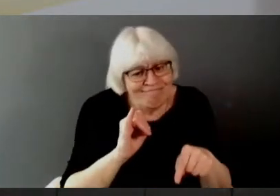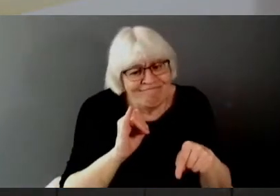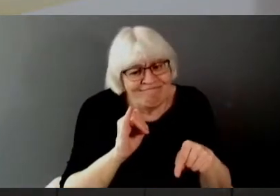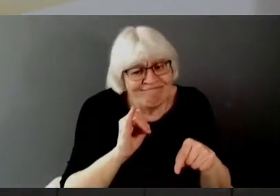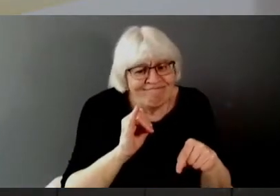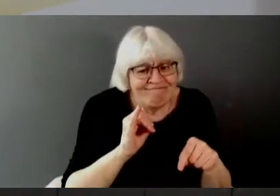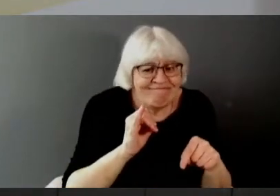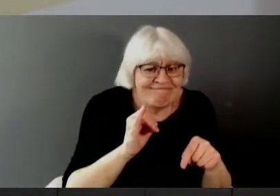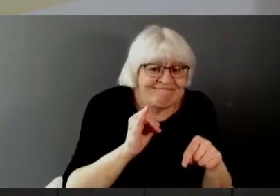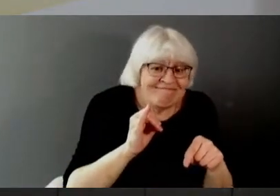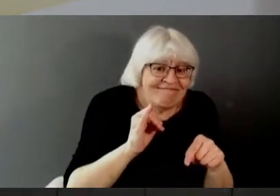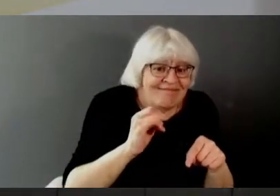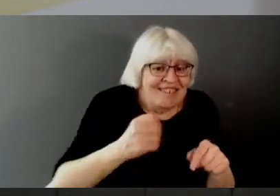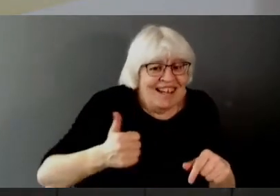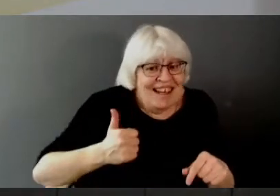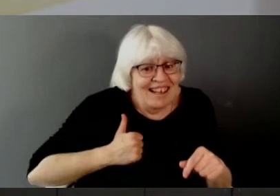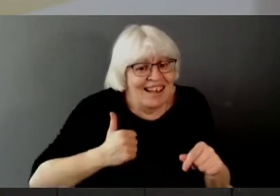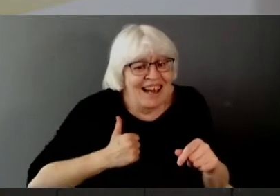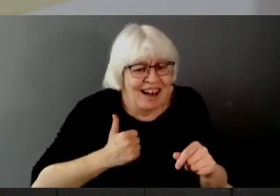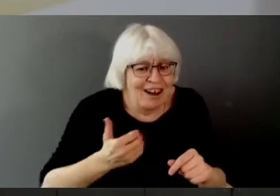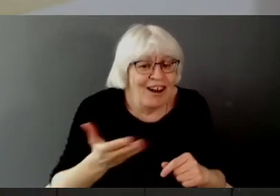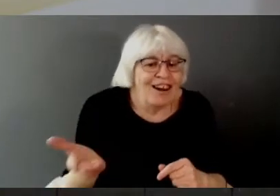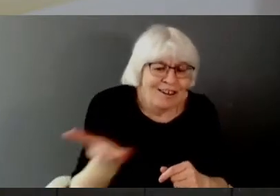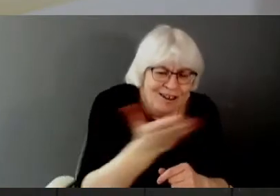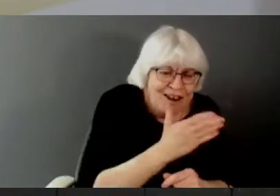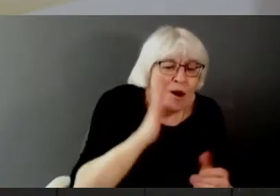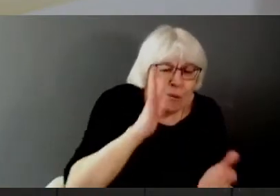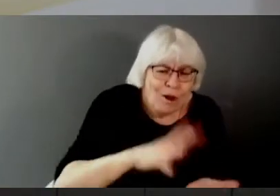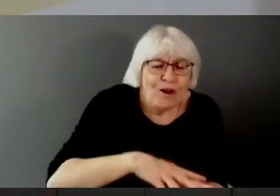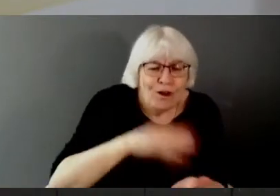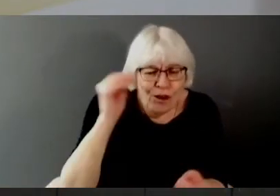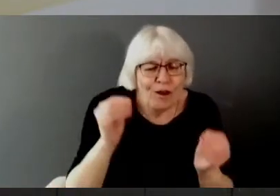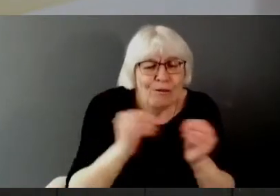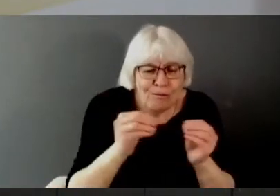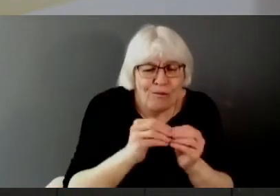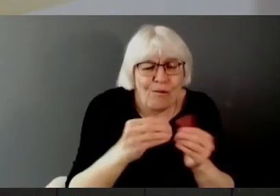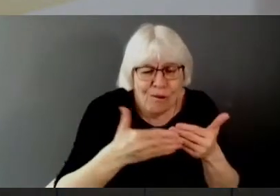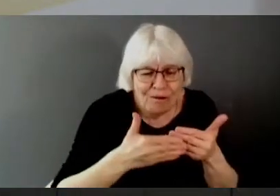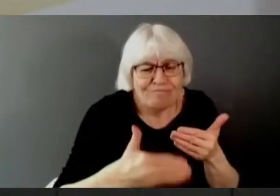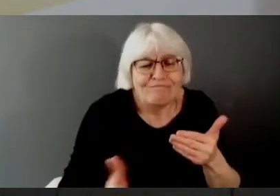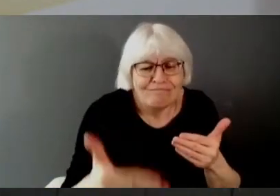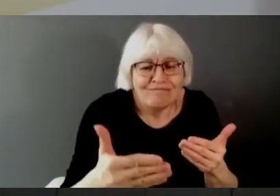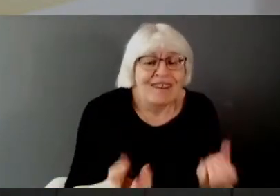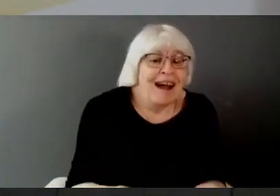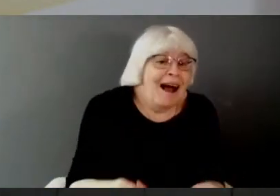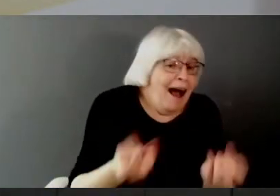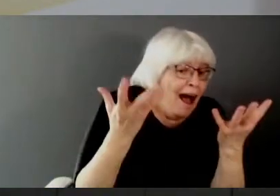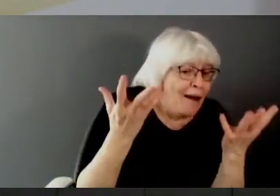hear more in the next few weeks about anticipated additional vaccine